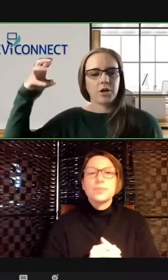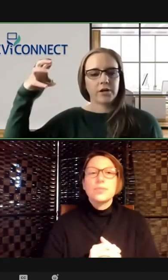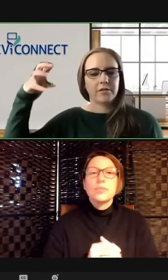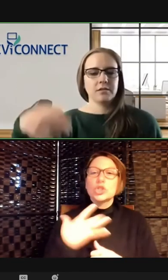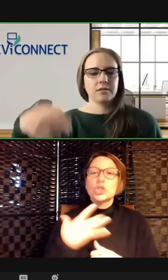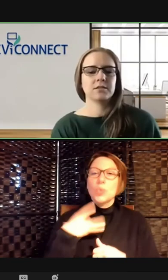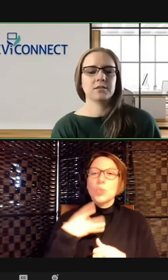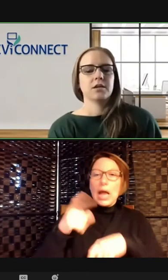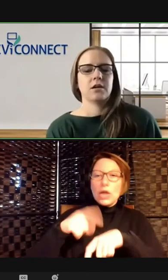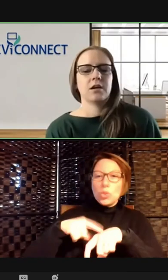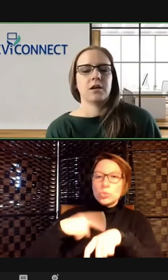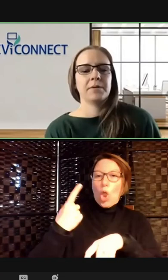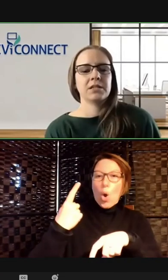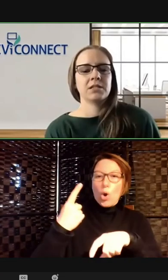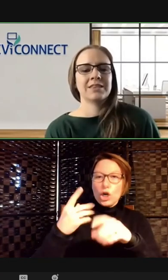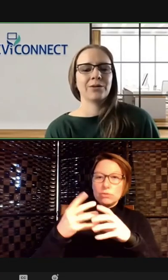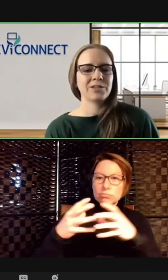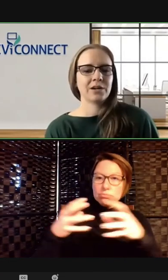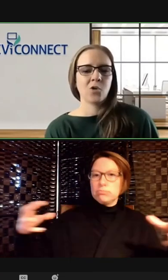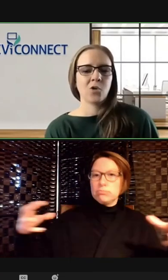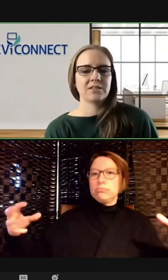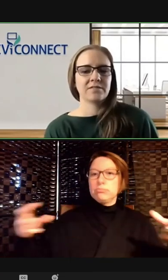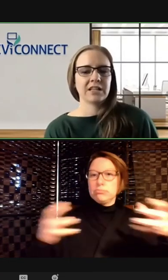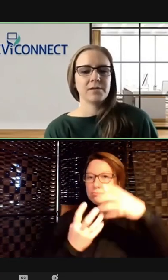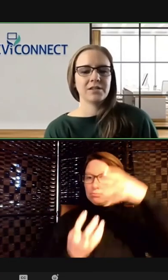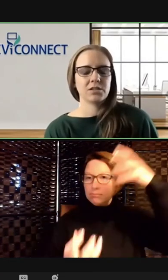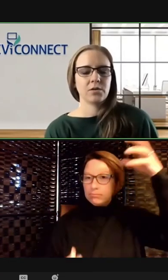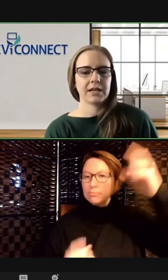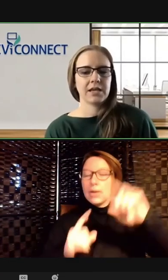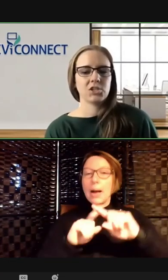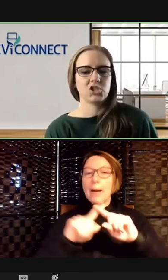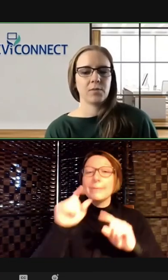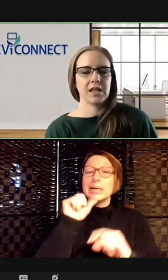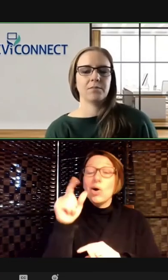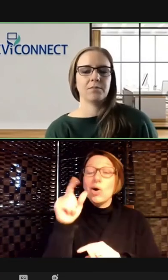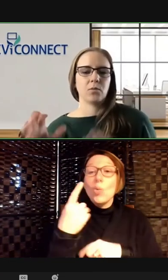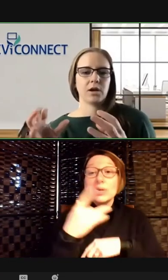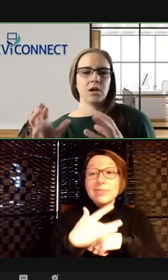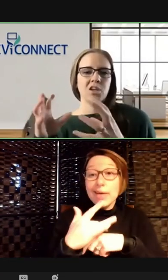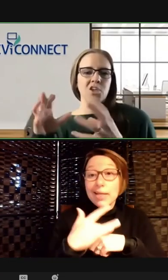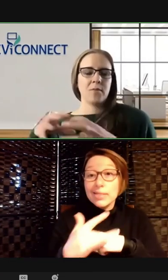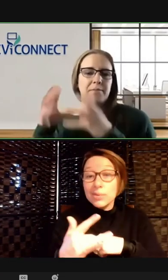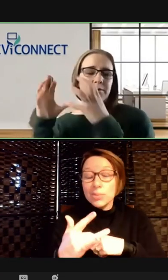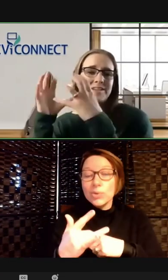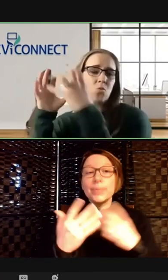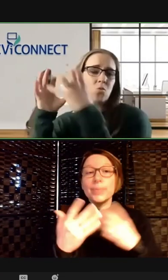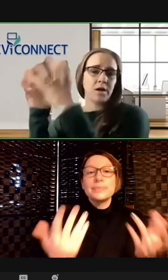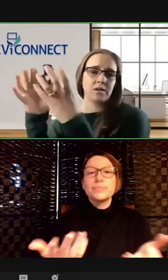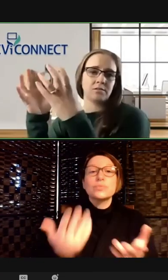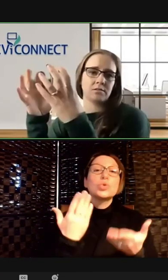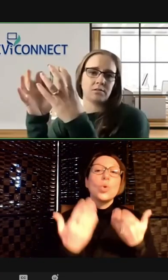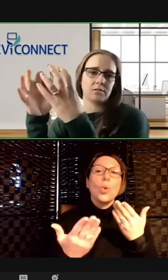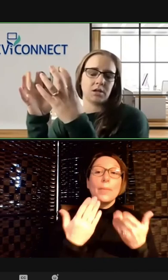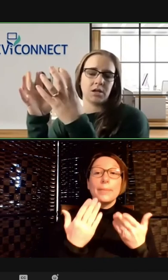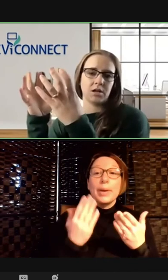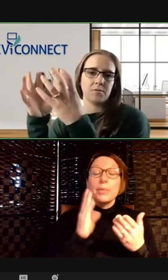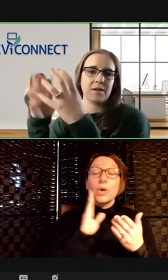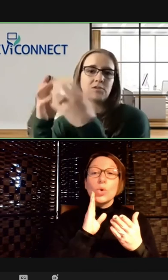those longer things, but those aren't always available. And so in that case, you might have something where you might present